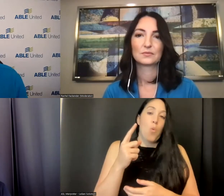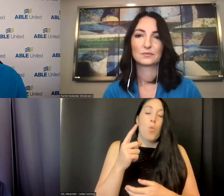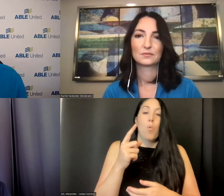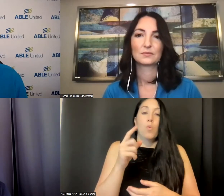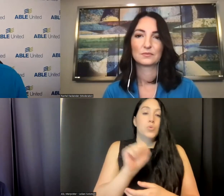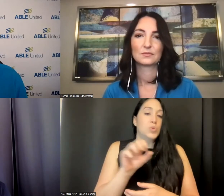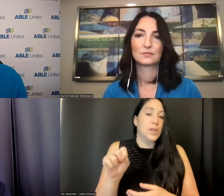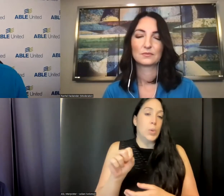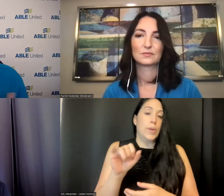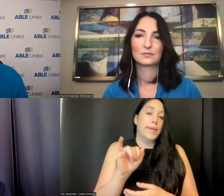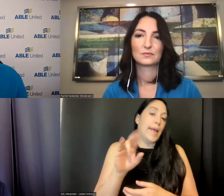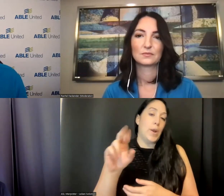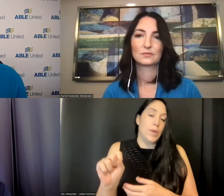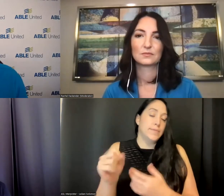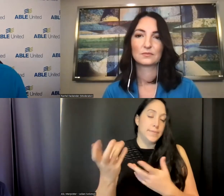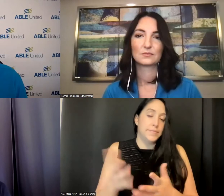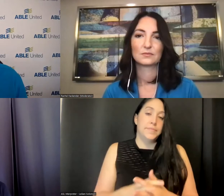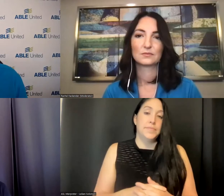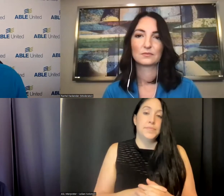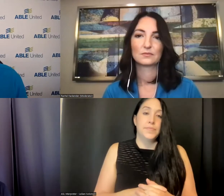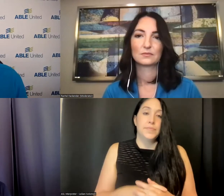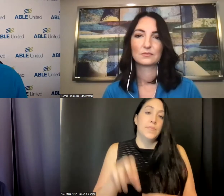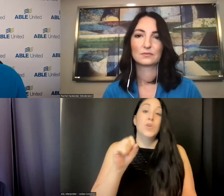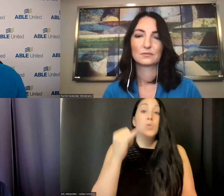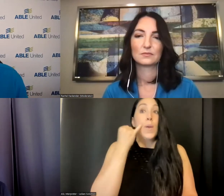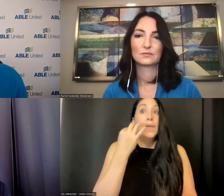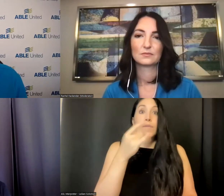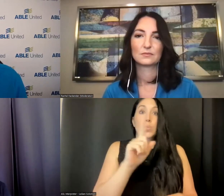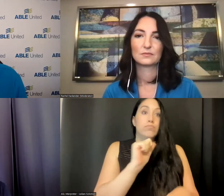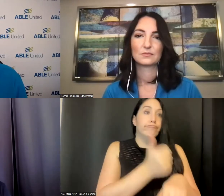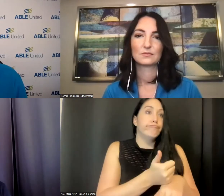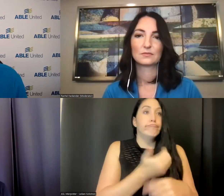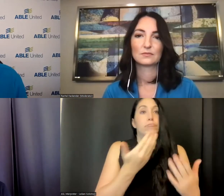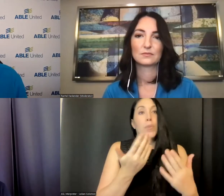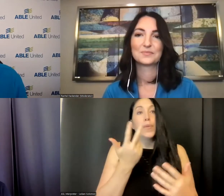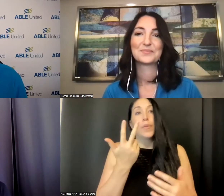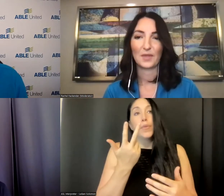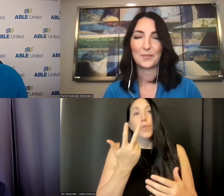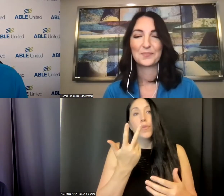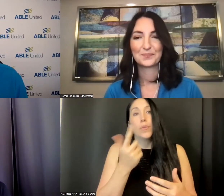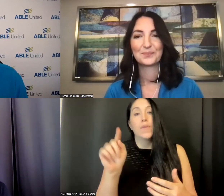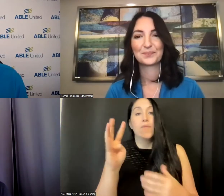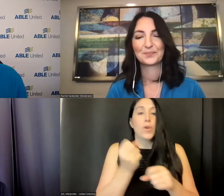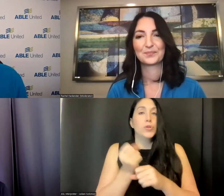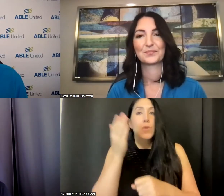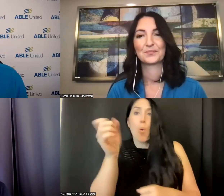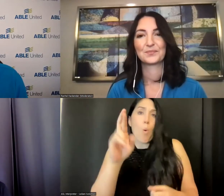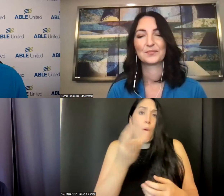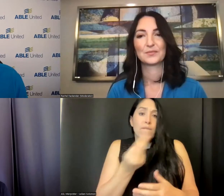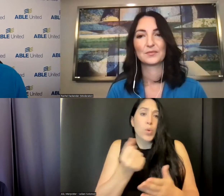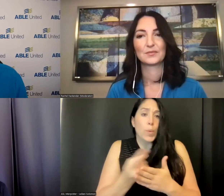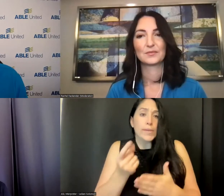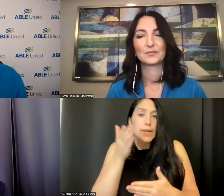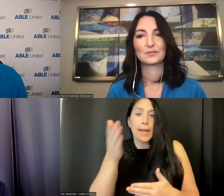a withdrawal, the account's set up, let's say, 3-4 years down the road, or even, a couple weeks down the road, and something comes up, you